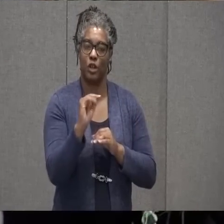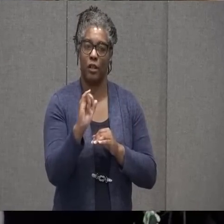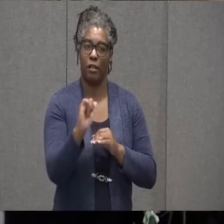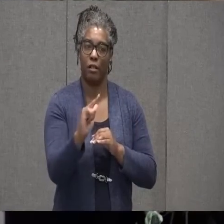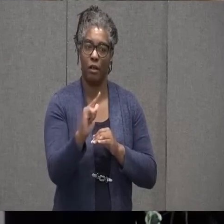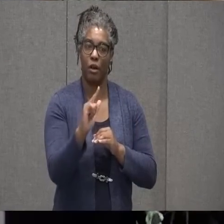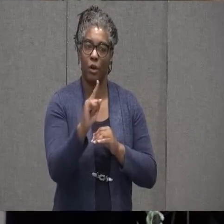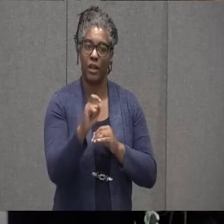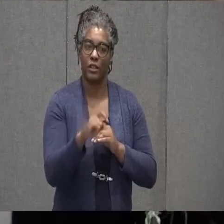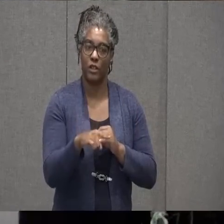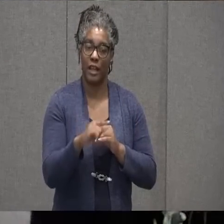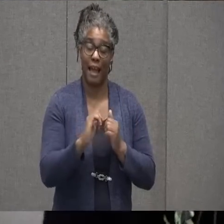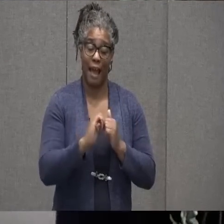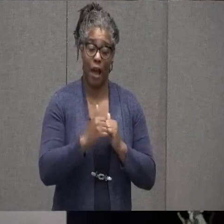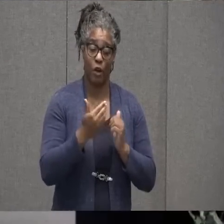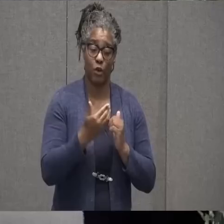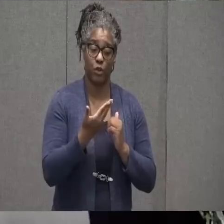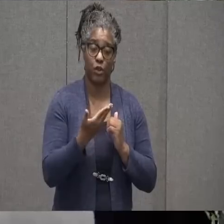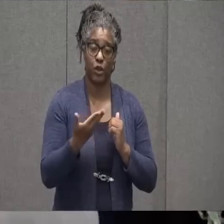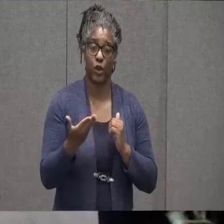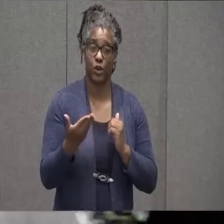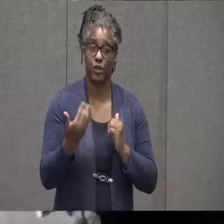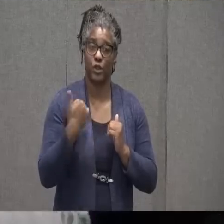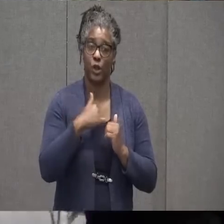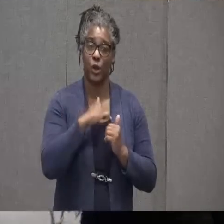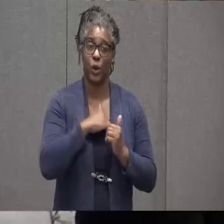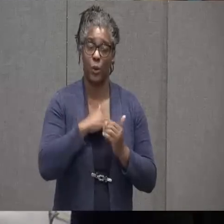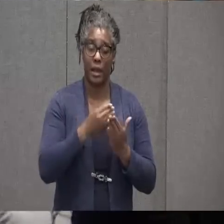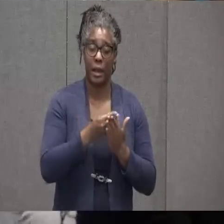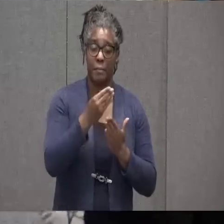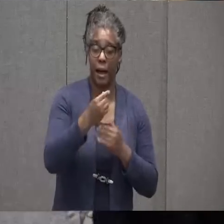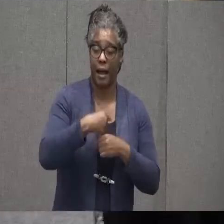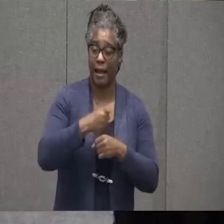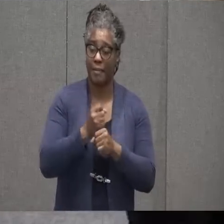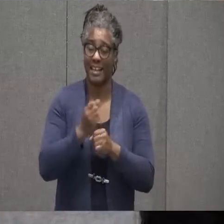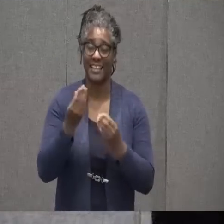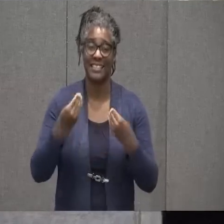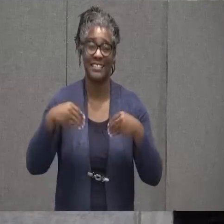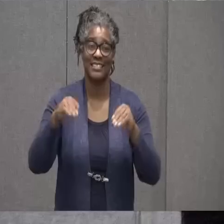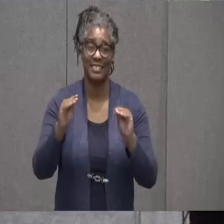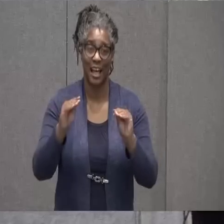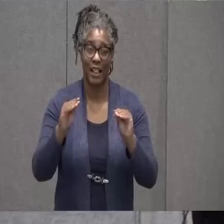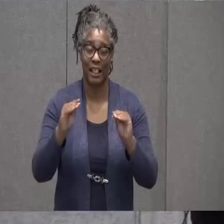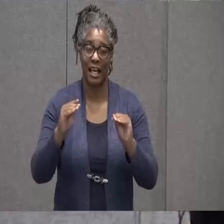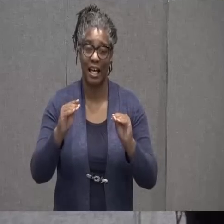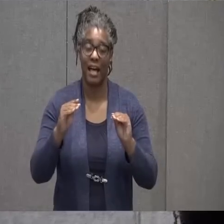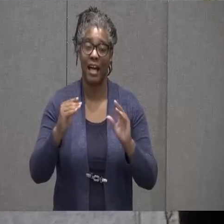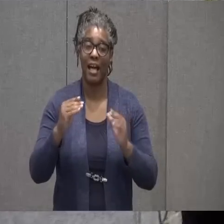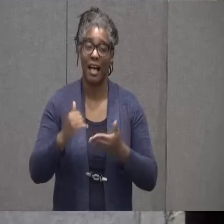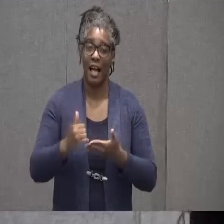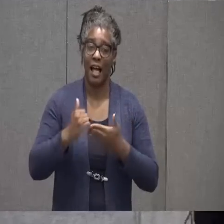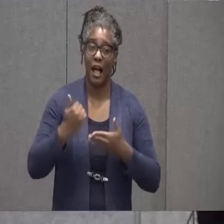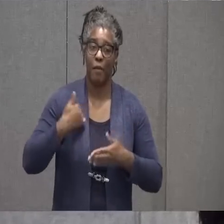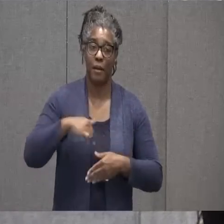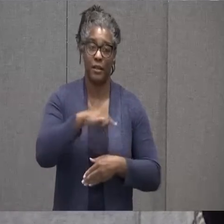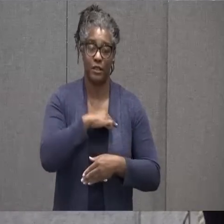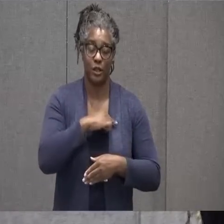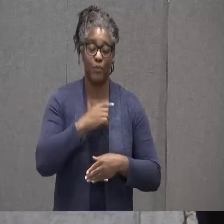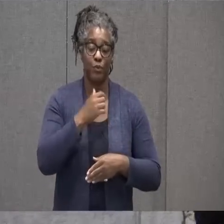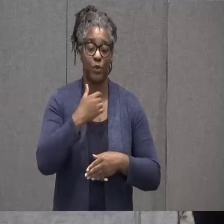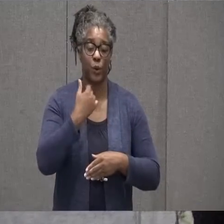how do the goods we make, buy, and sell connect us? We talked about goods and services, Miss